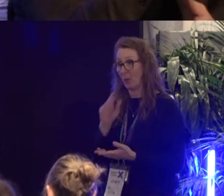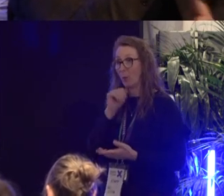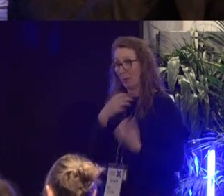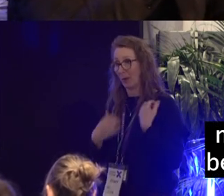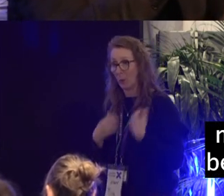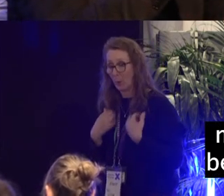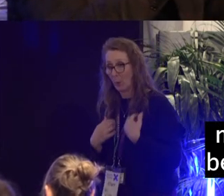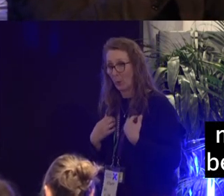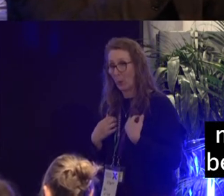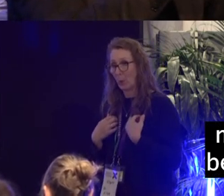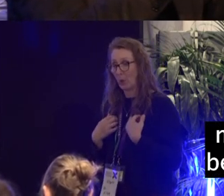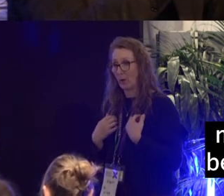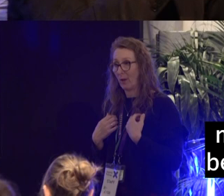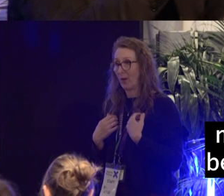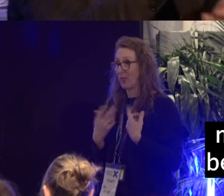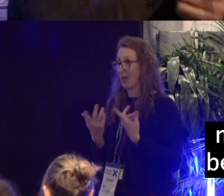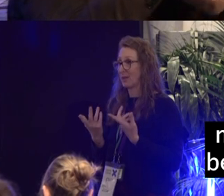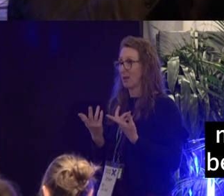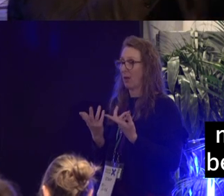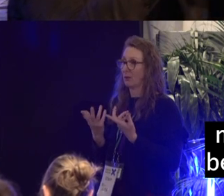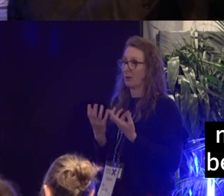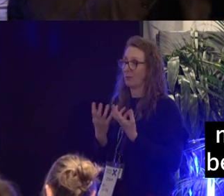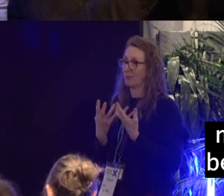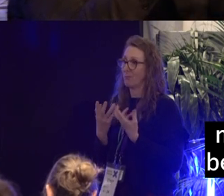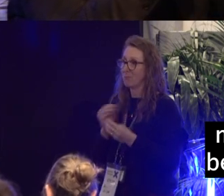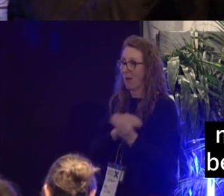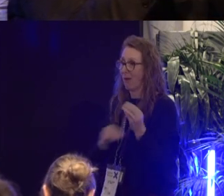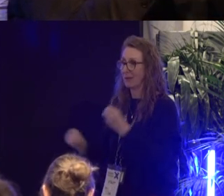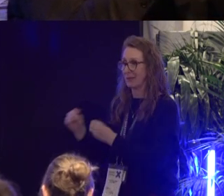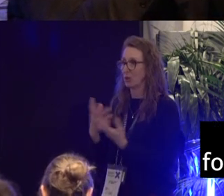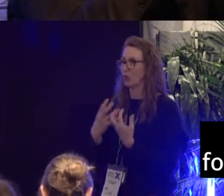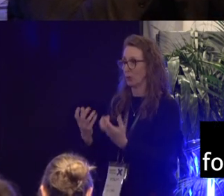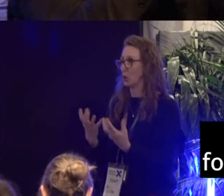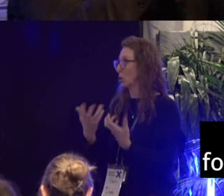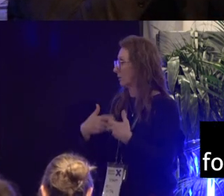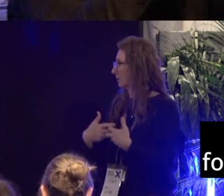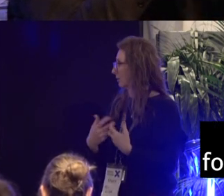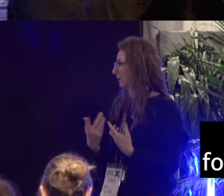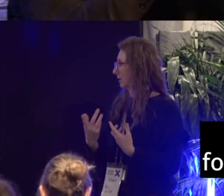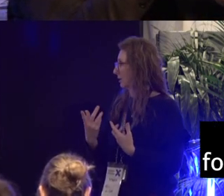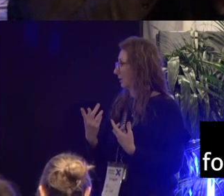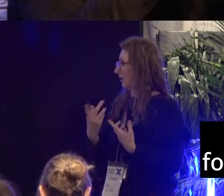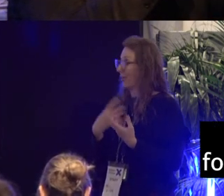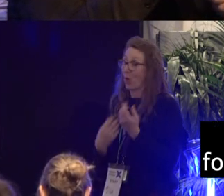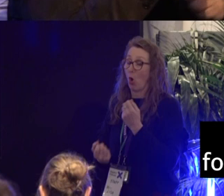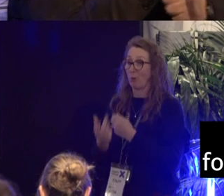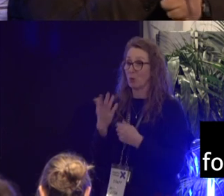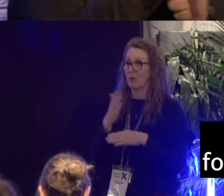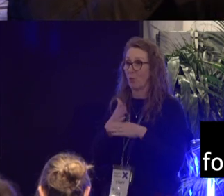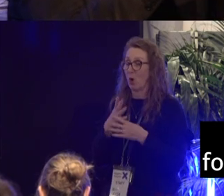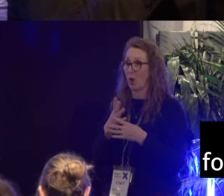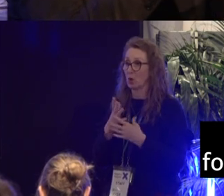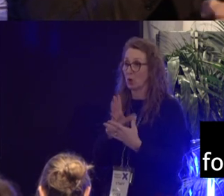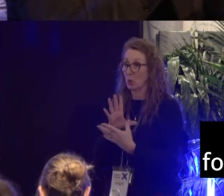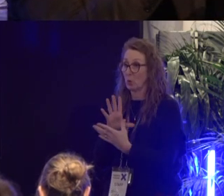And there's a shame in marketing and distribution mechanics, because everyone wants to just be a creator, but in fact, the opportunity for work to reach